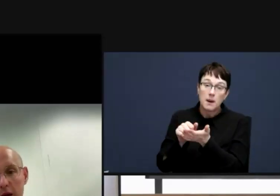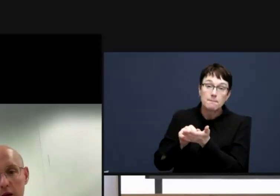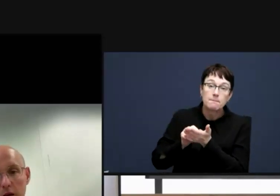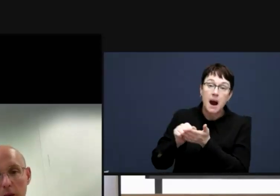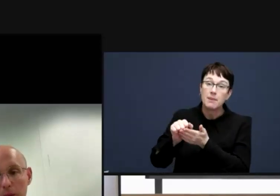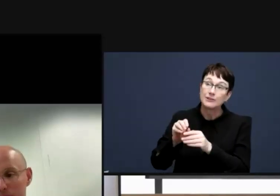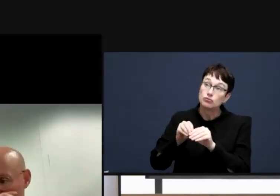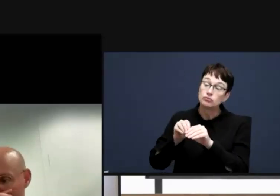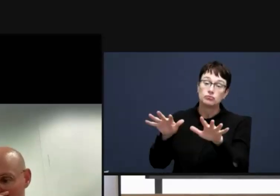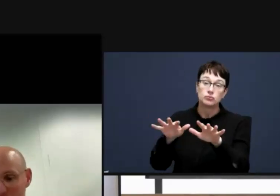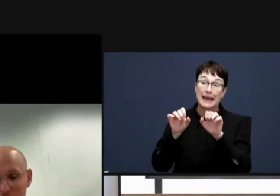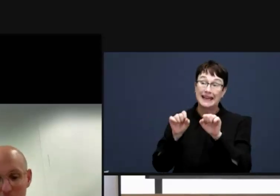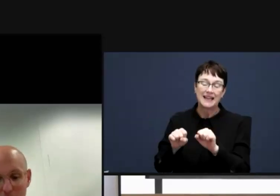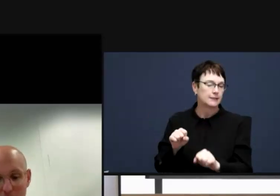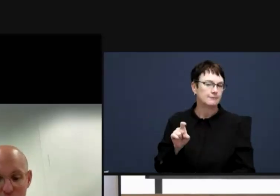make a